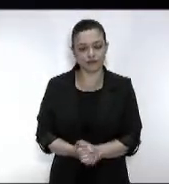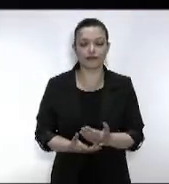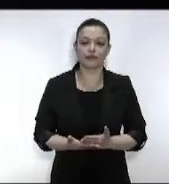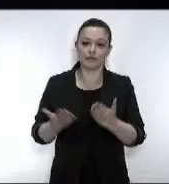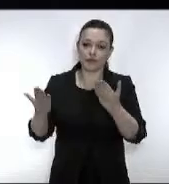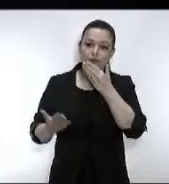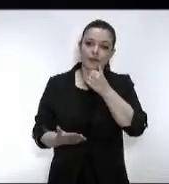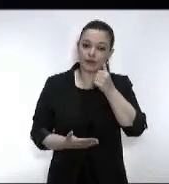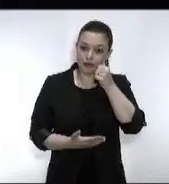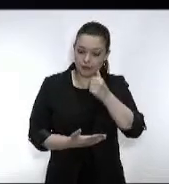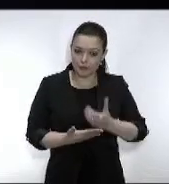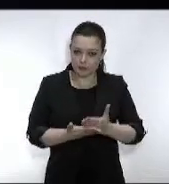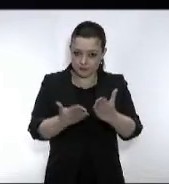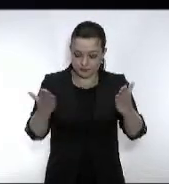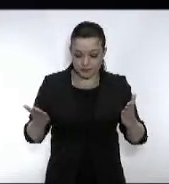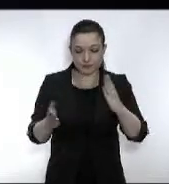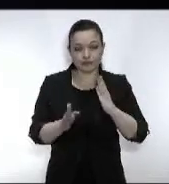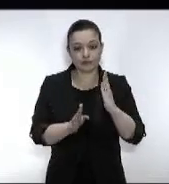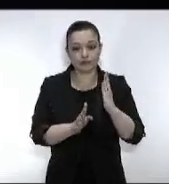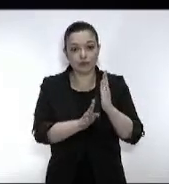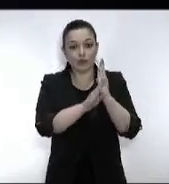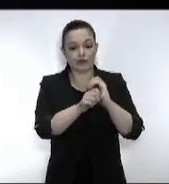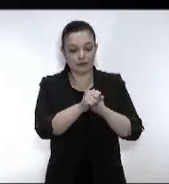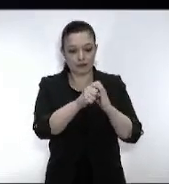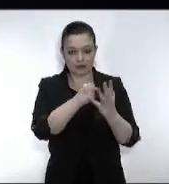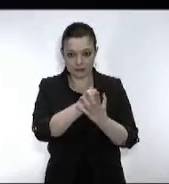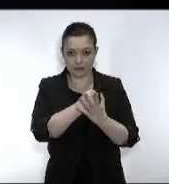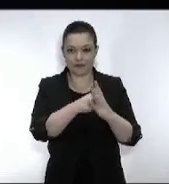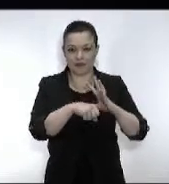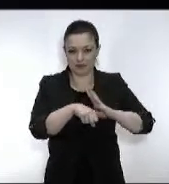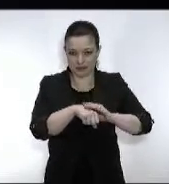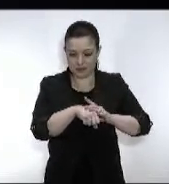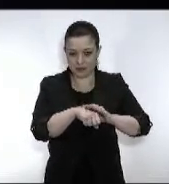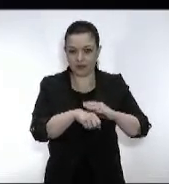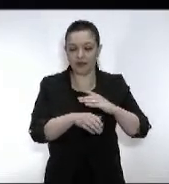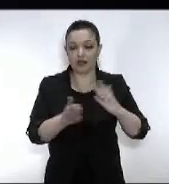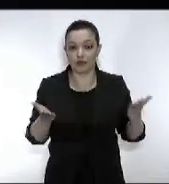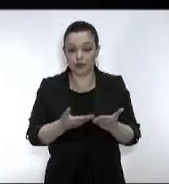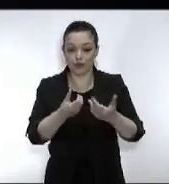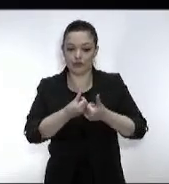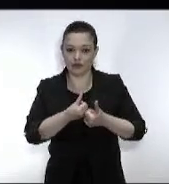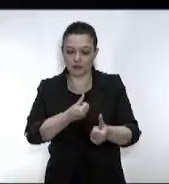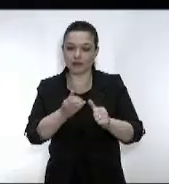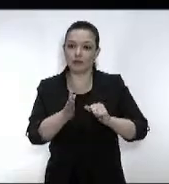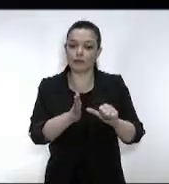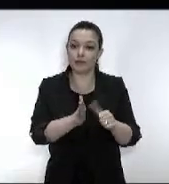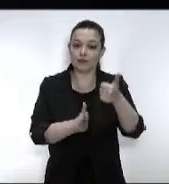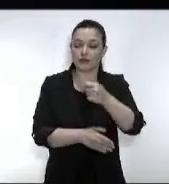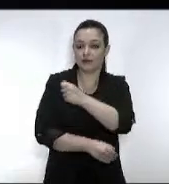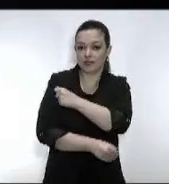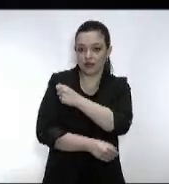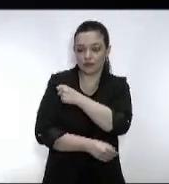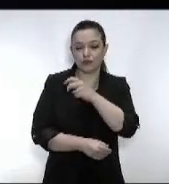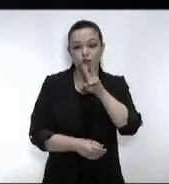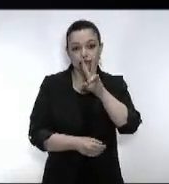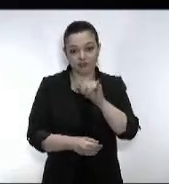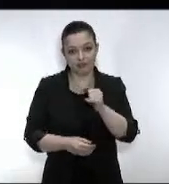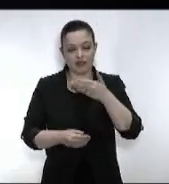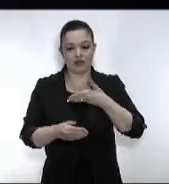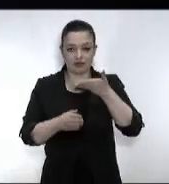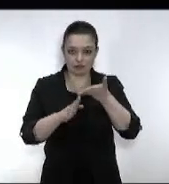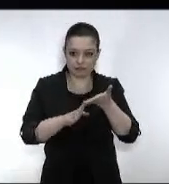Ladies and gentlemen, because of the pandemic, we will have this semester the first graduates of the American Academy going to Kent